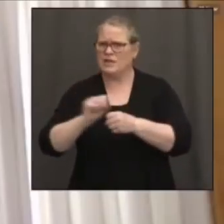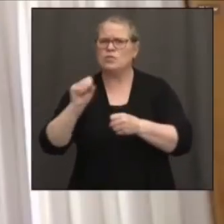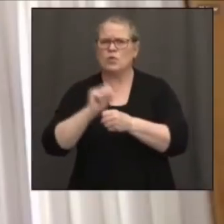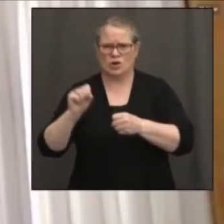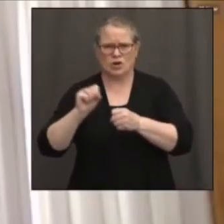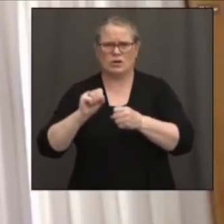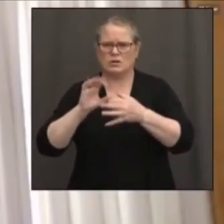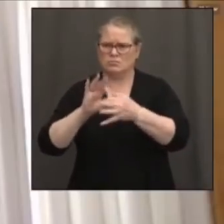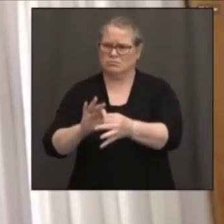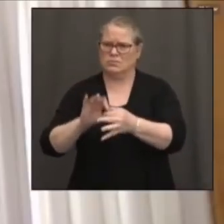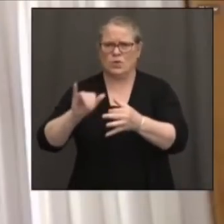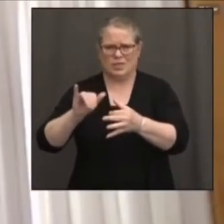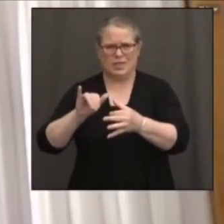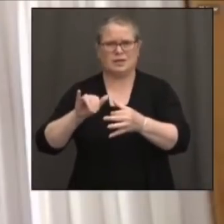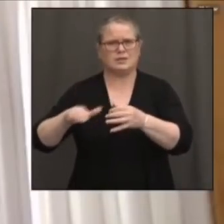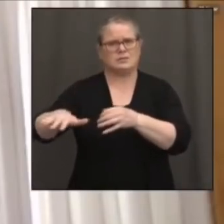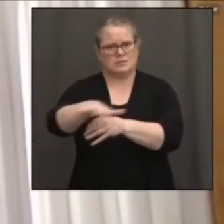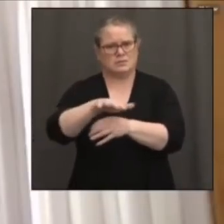because we agree,